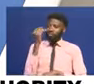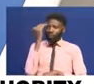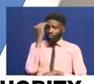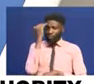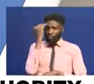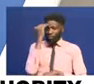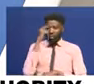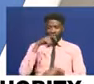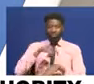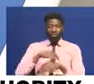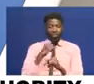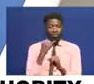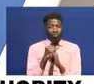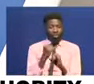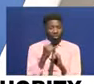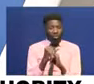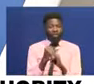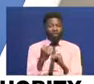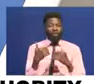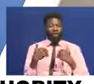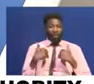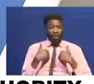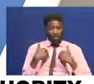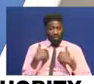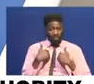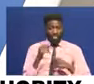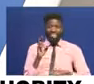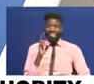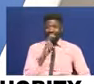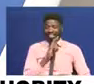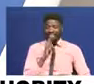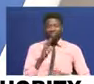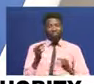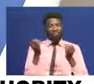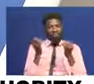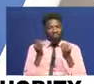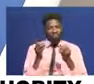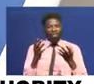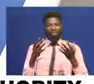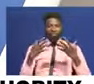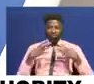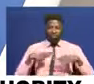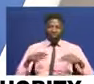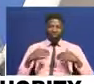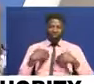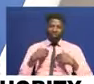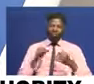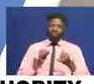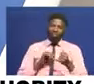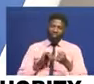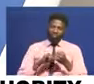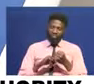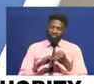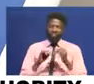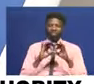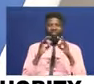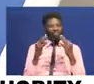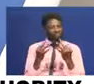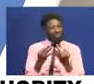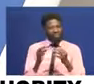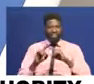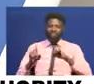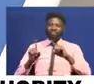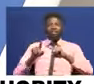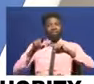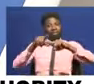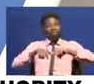single job that is potentially in jeopardy, you have got a lot of people. There's a spouse, there's a family, there's an extended family who depend on this.